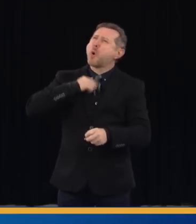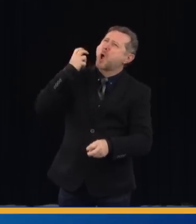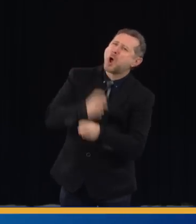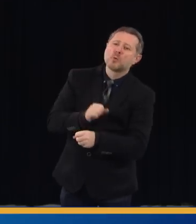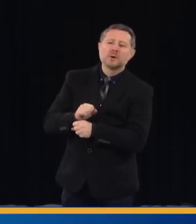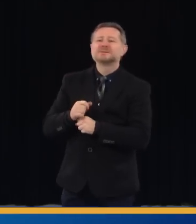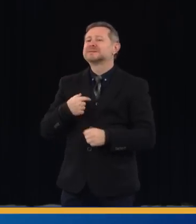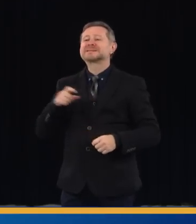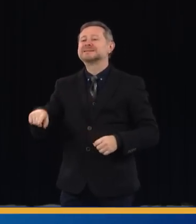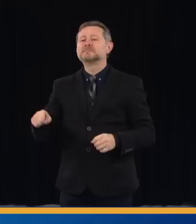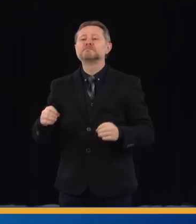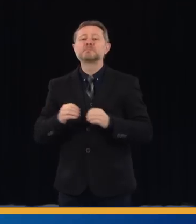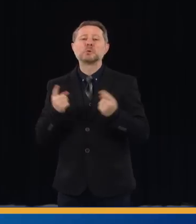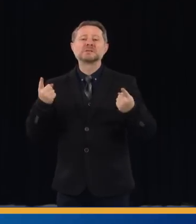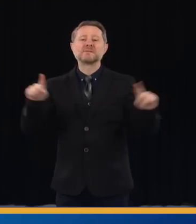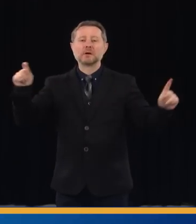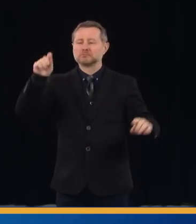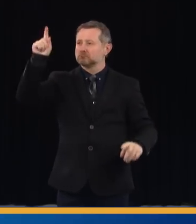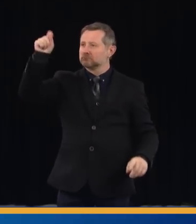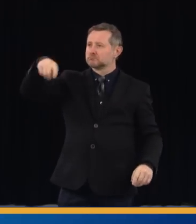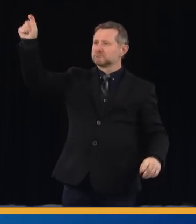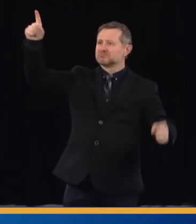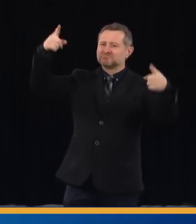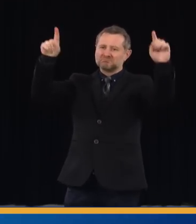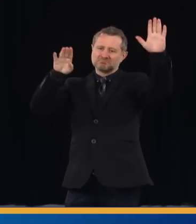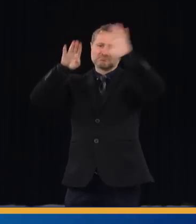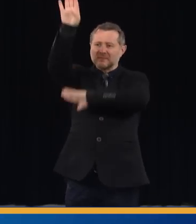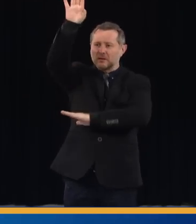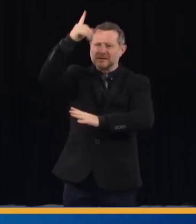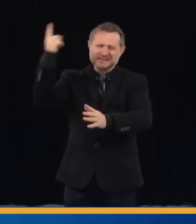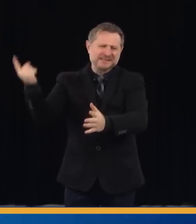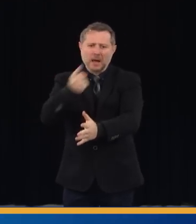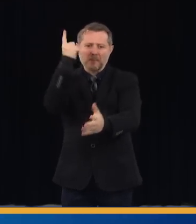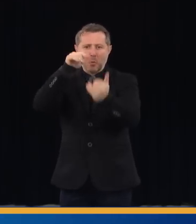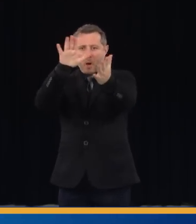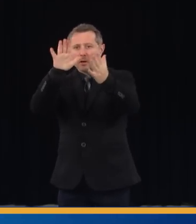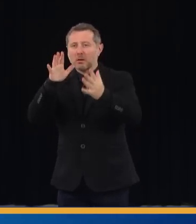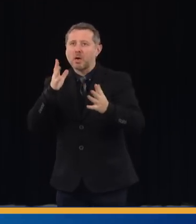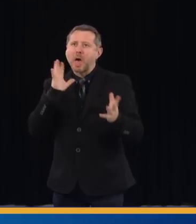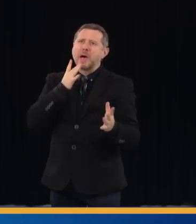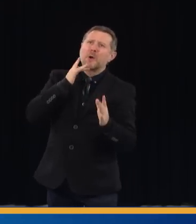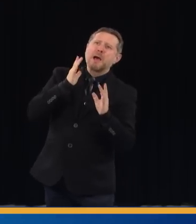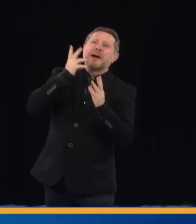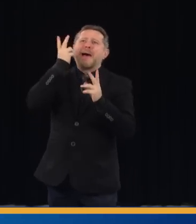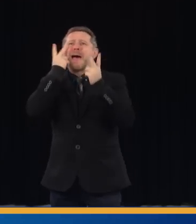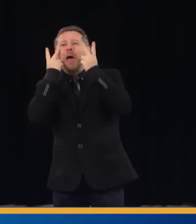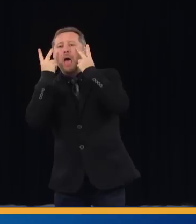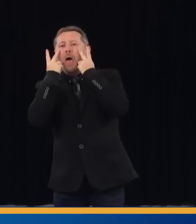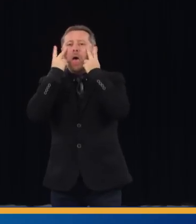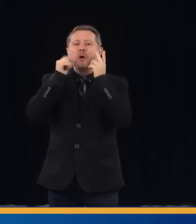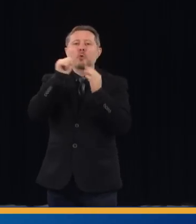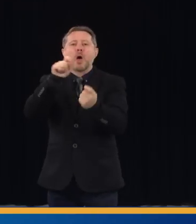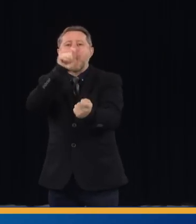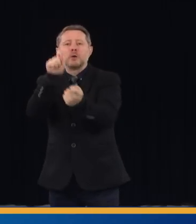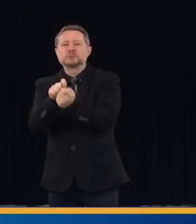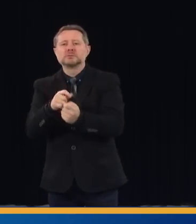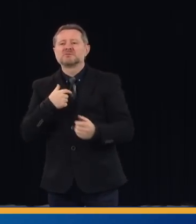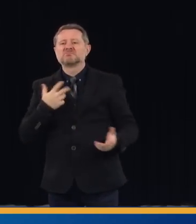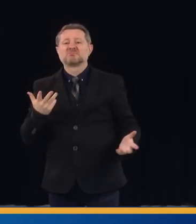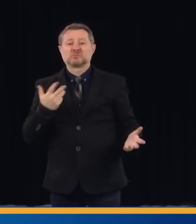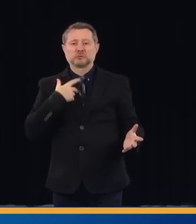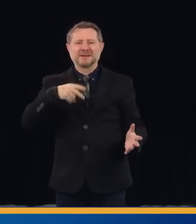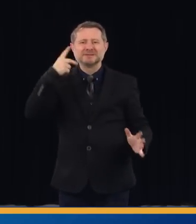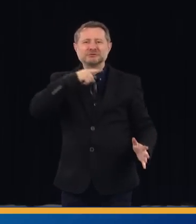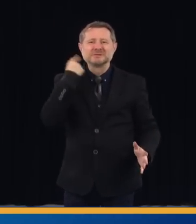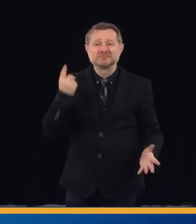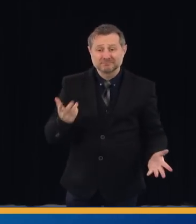have to find a way. We have to make it happen because too much is at stake. Last point on a